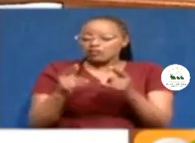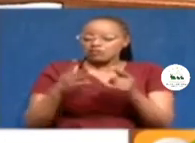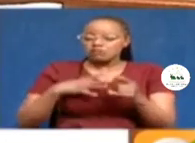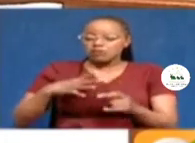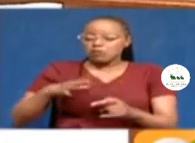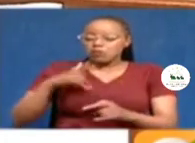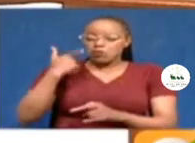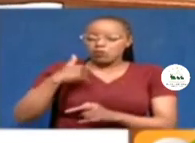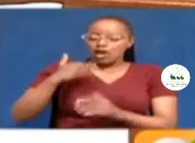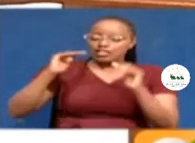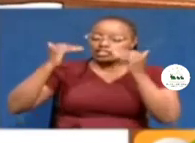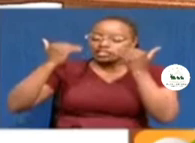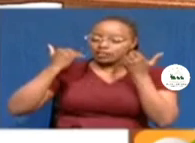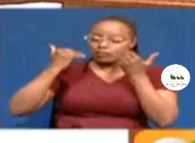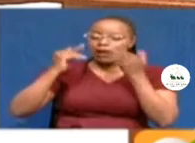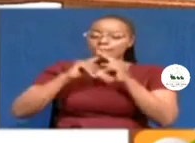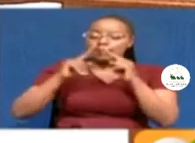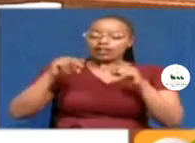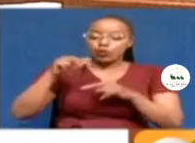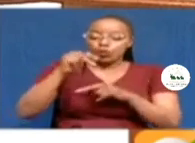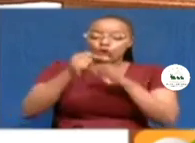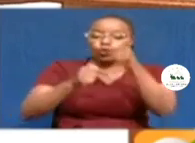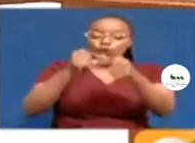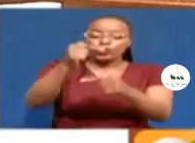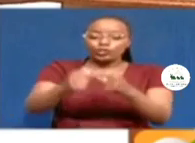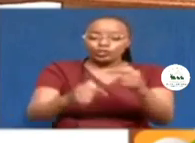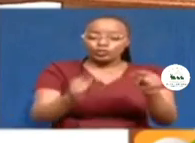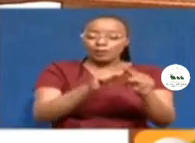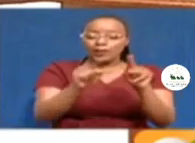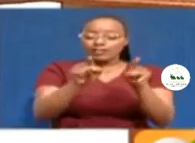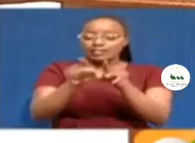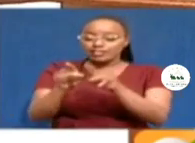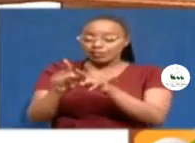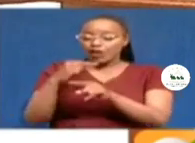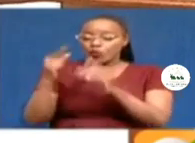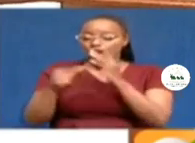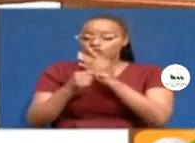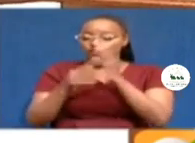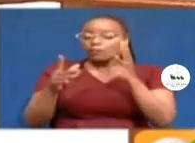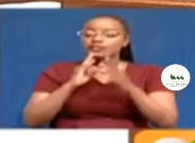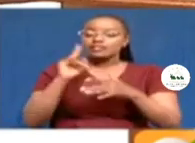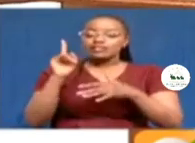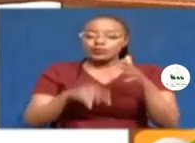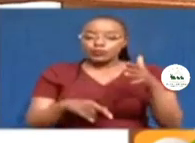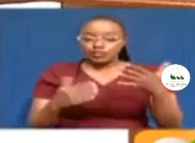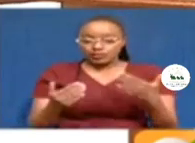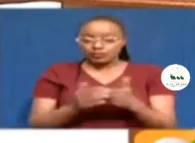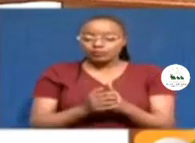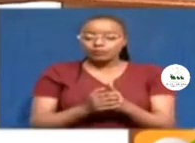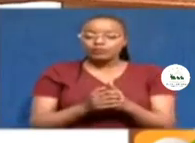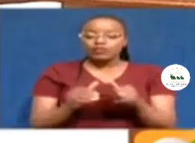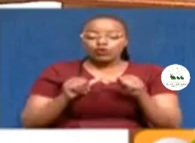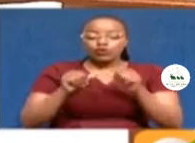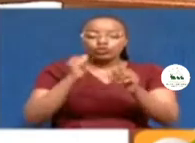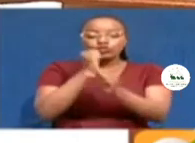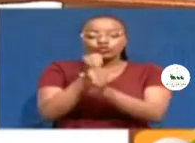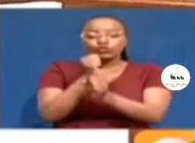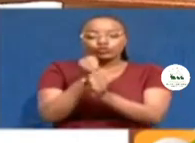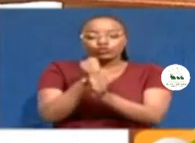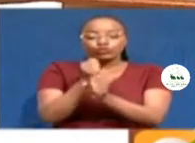sleepwalkers. And it is Albert Einstein who famously said that you keep on